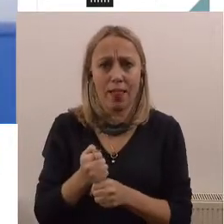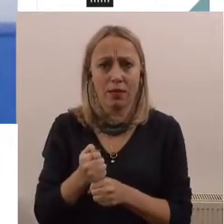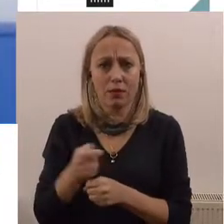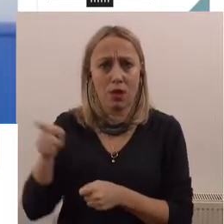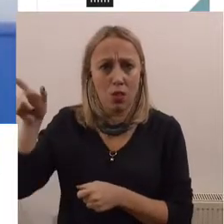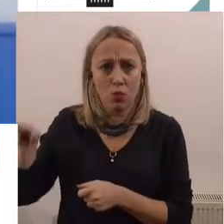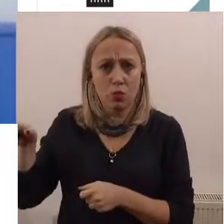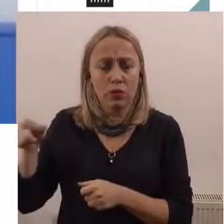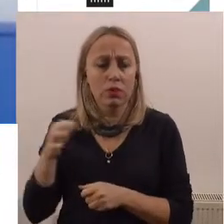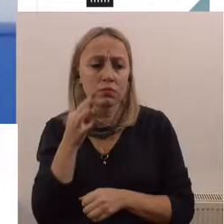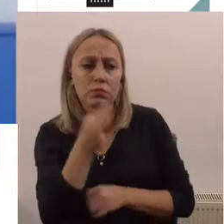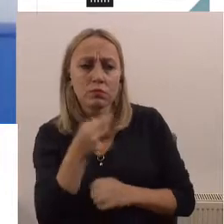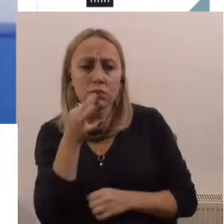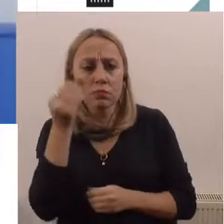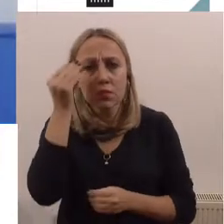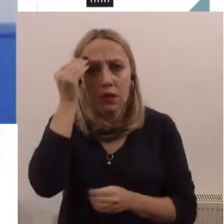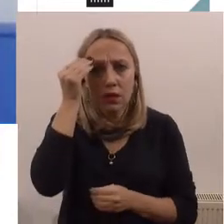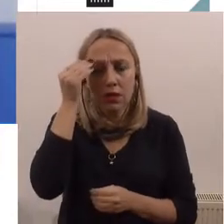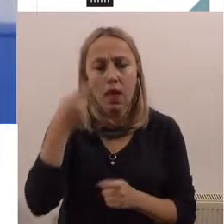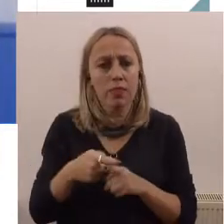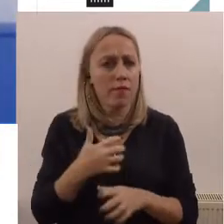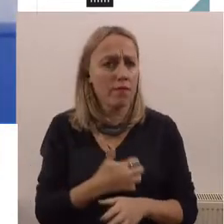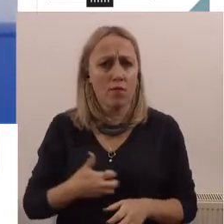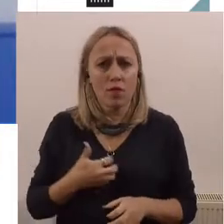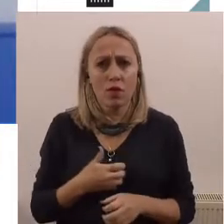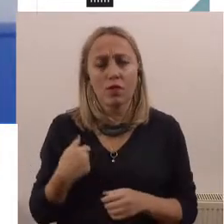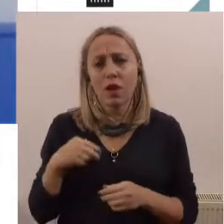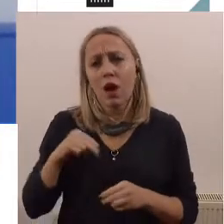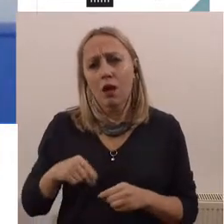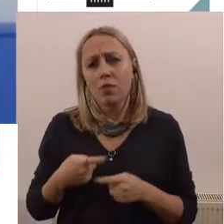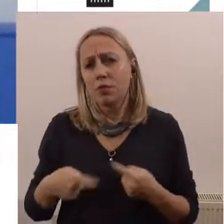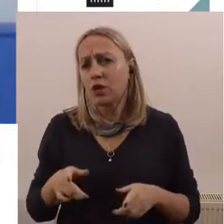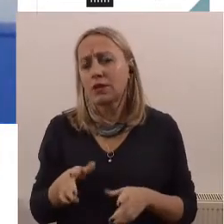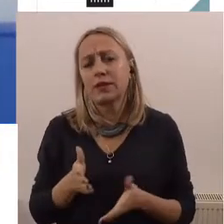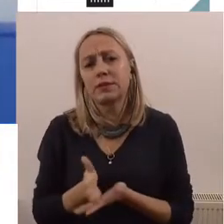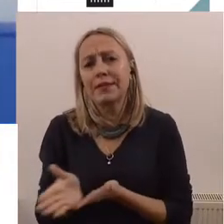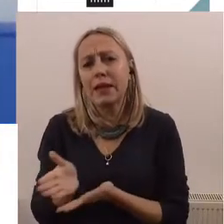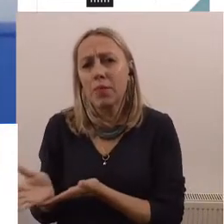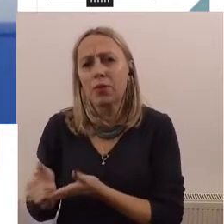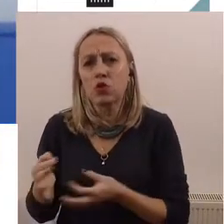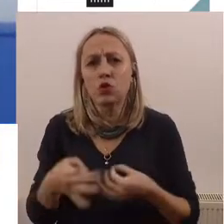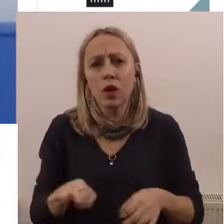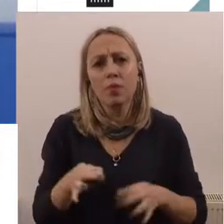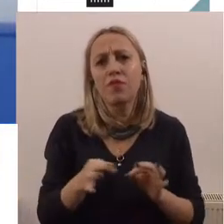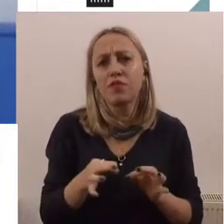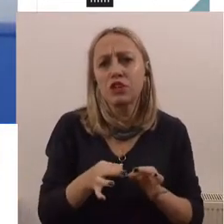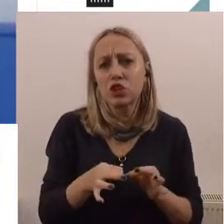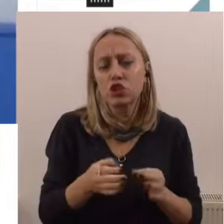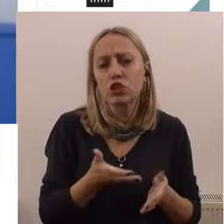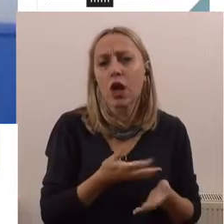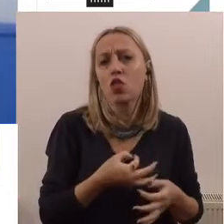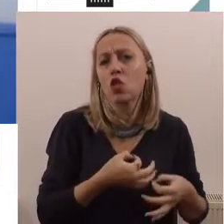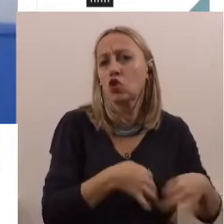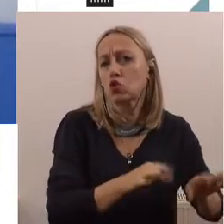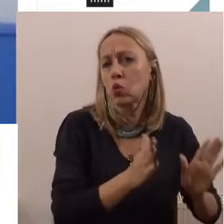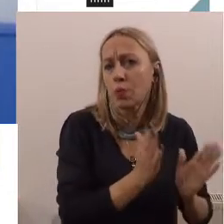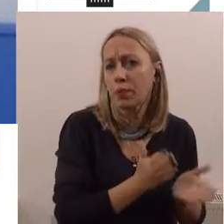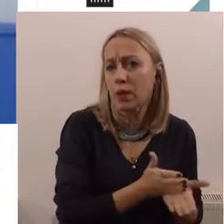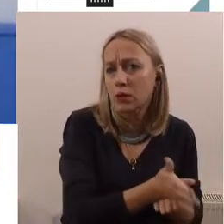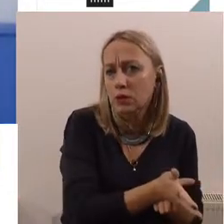I work with different types of accessibility. So you have physical accessibility, and that is